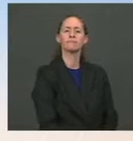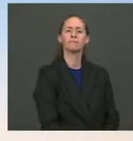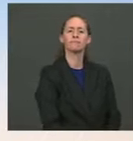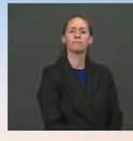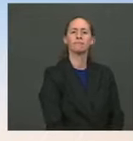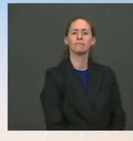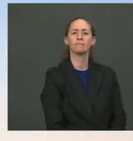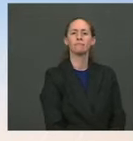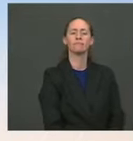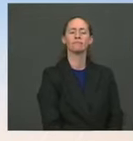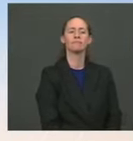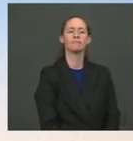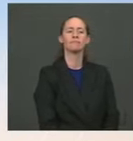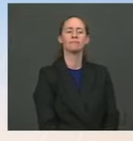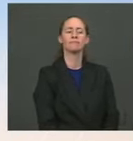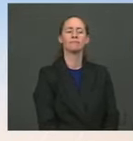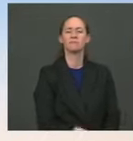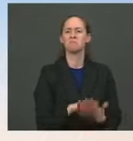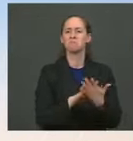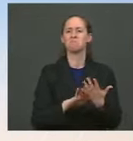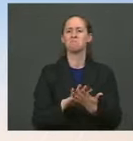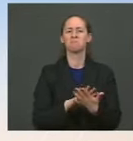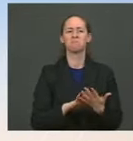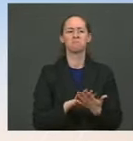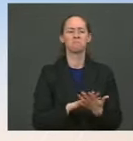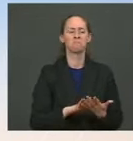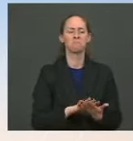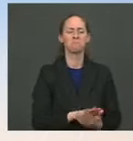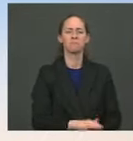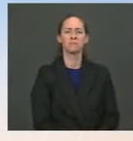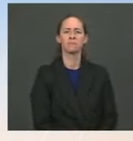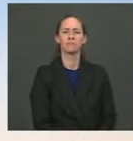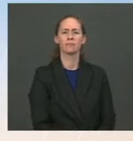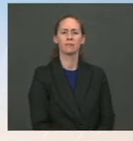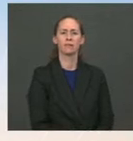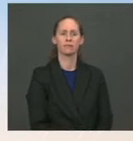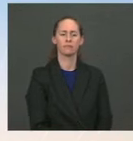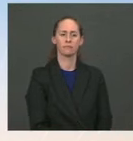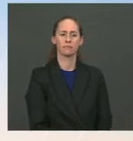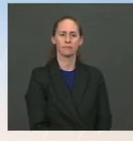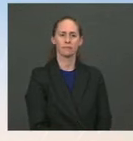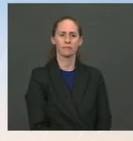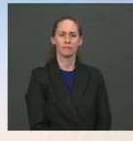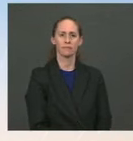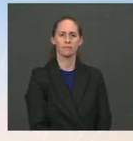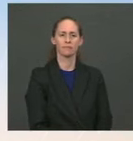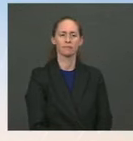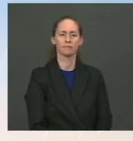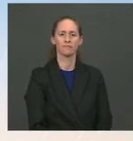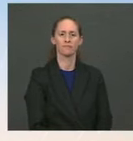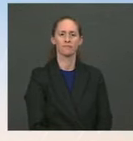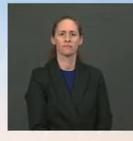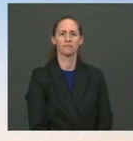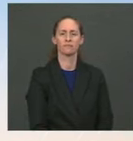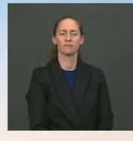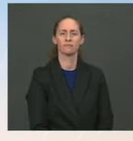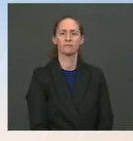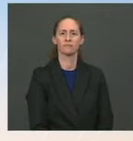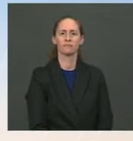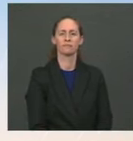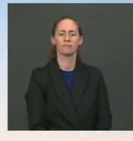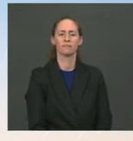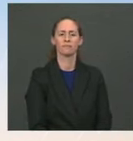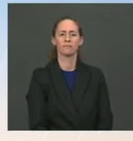5 pipeline replacement, is one of the possible outcomes from whatever happens after this study